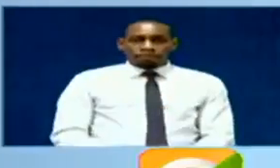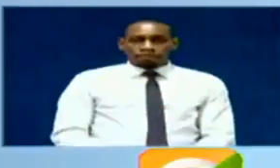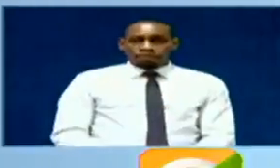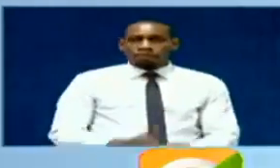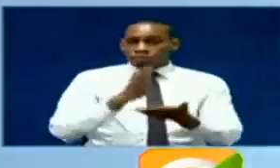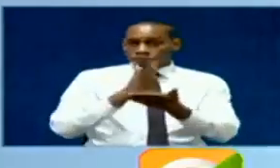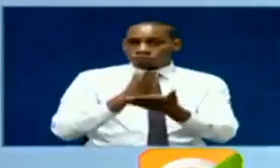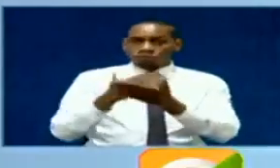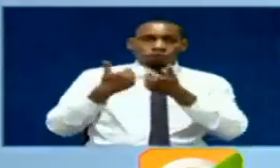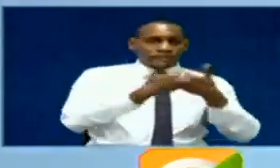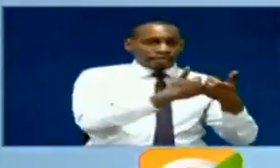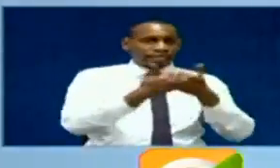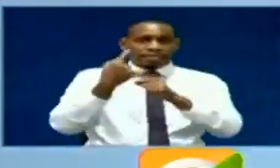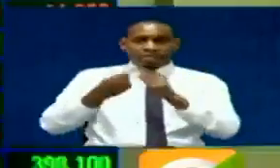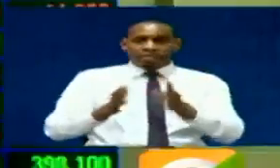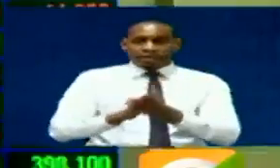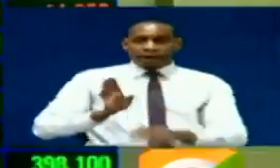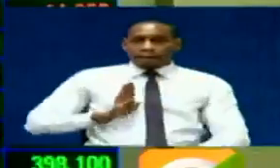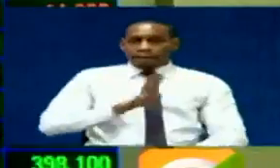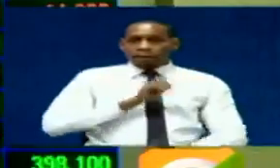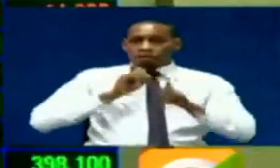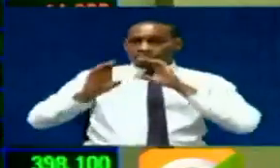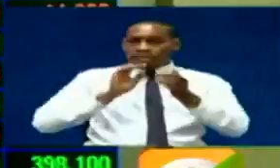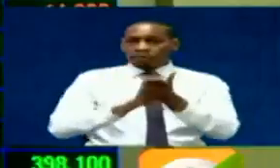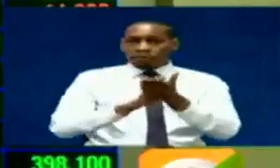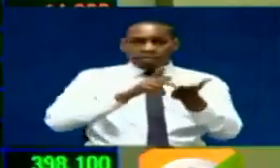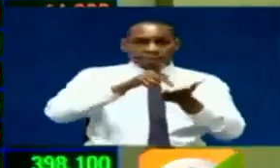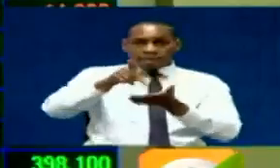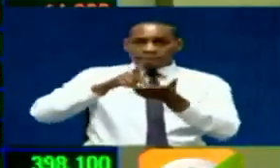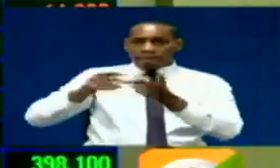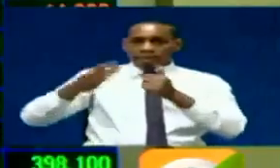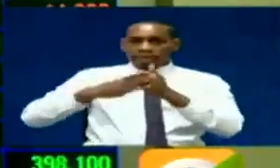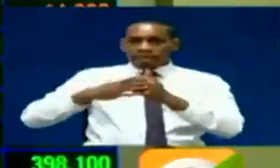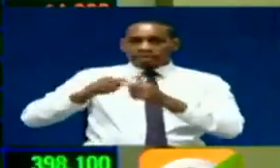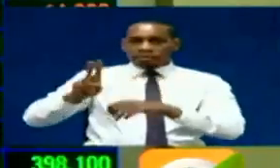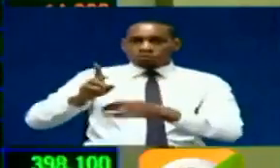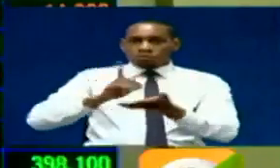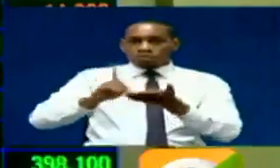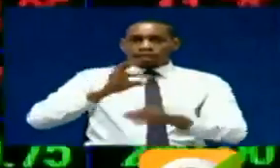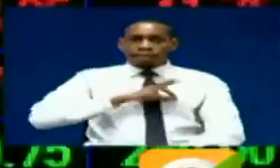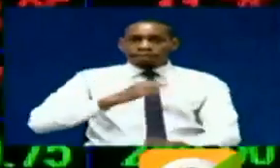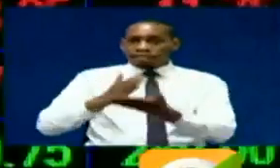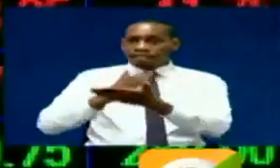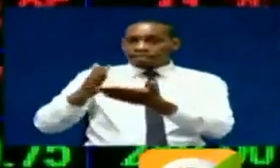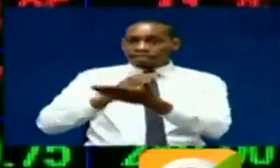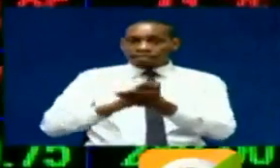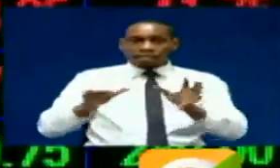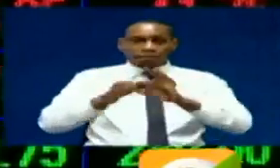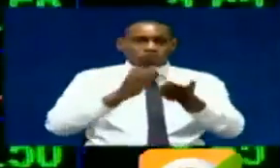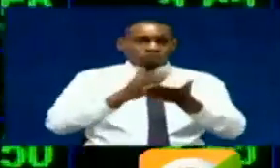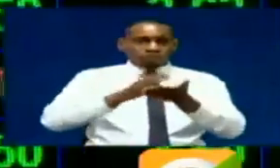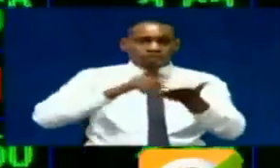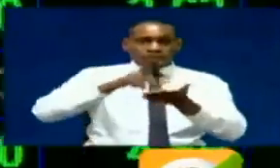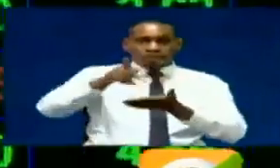In spite of facing a turbulent year, the board of Safaricom has recommended the payment of 92 cents final dividend per share for a combined share